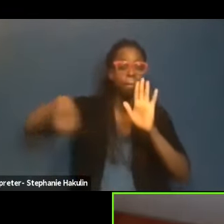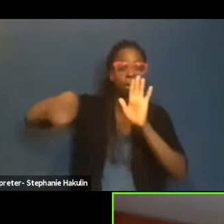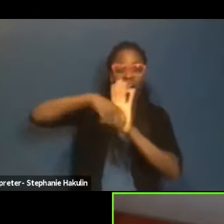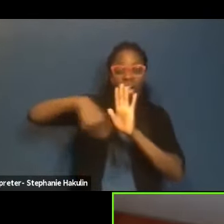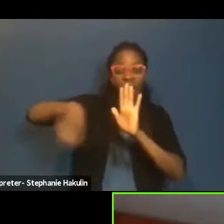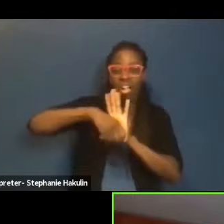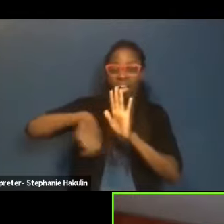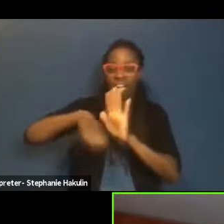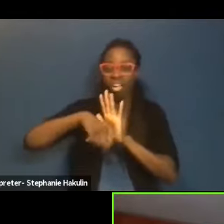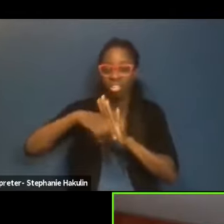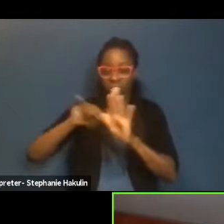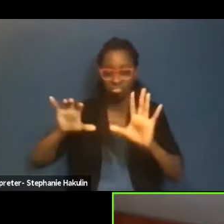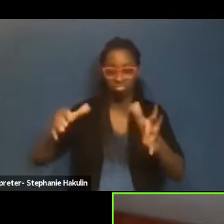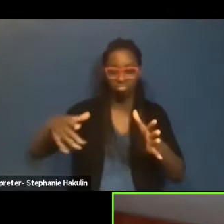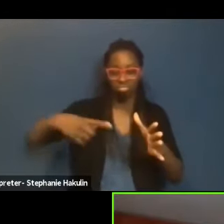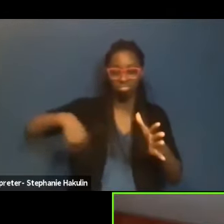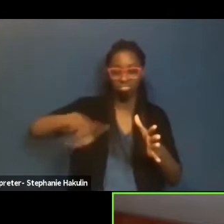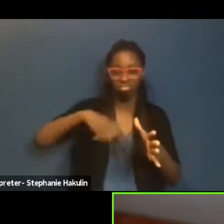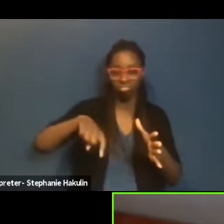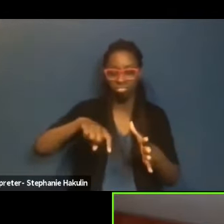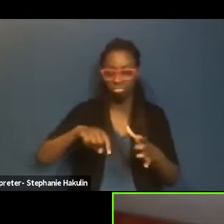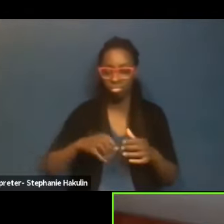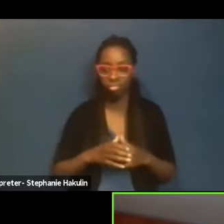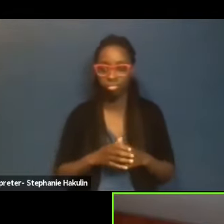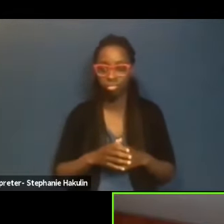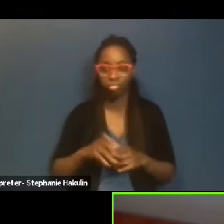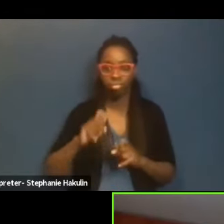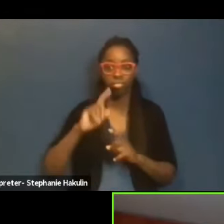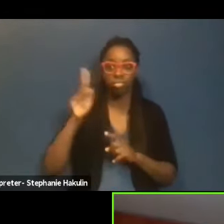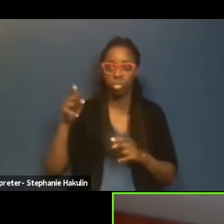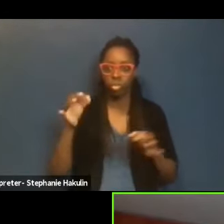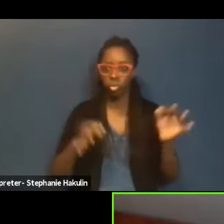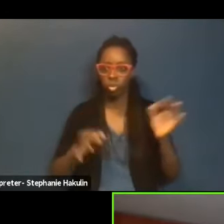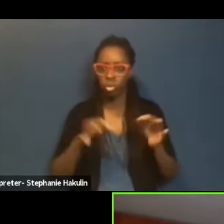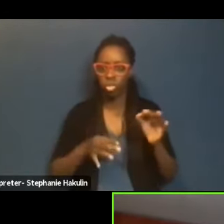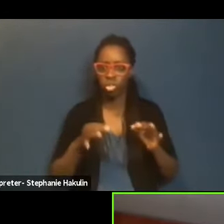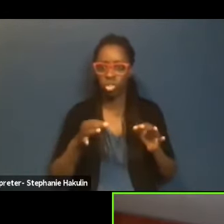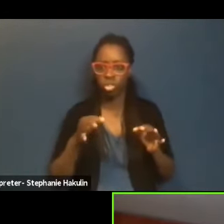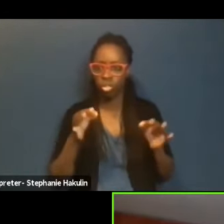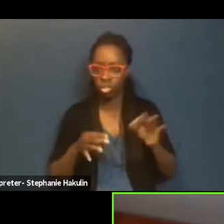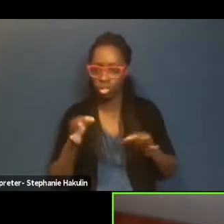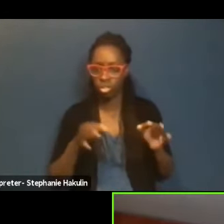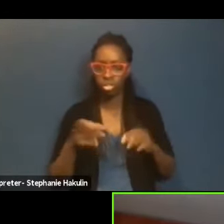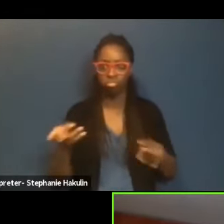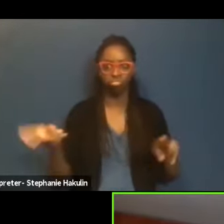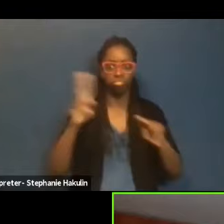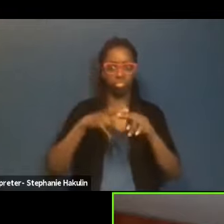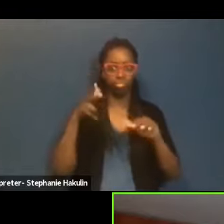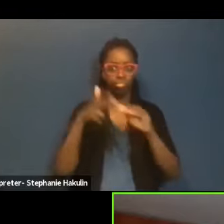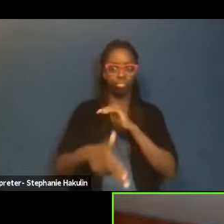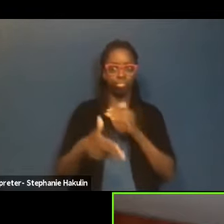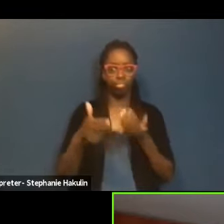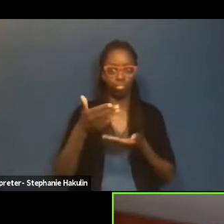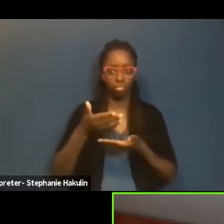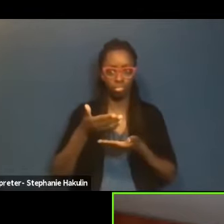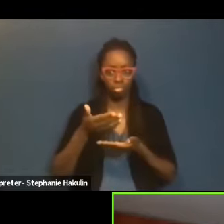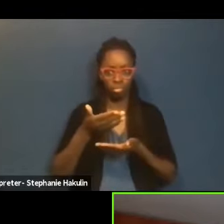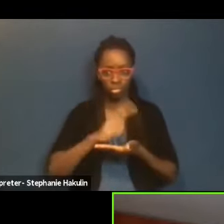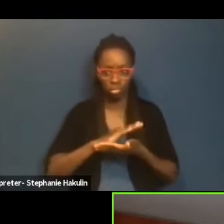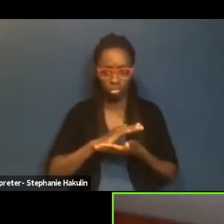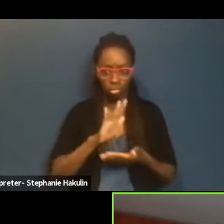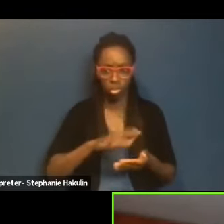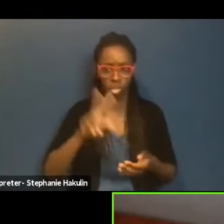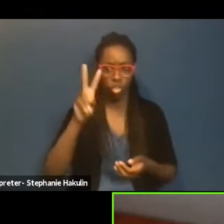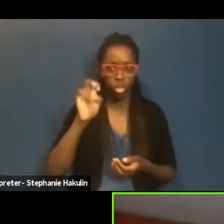debt, university tuition hikes, austerity cuts, cuts to the minimum wage, 283 schools shut down in a single year,